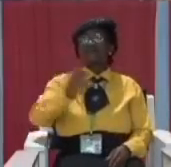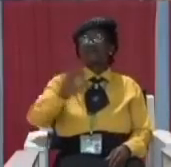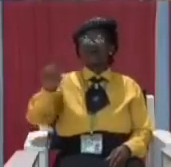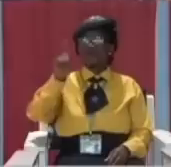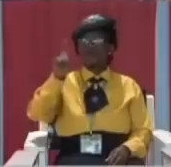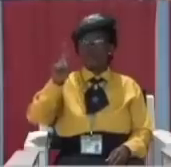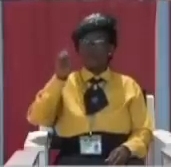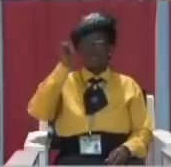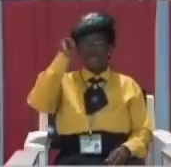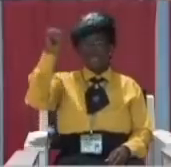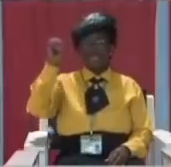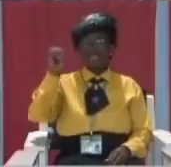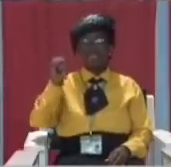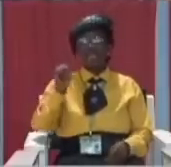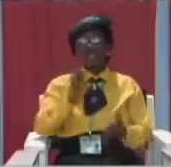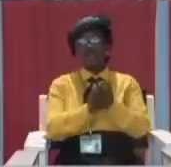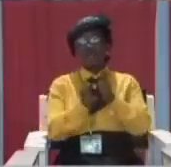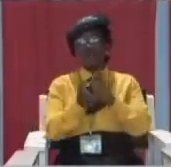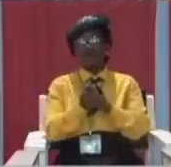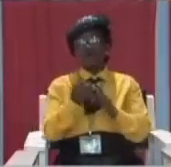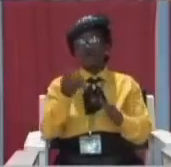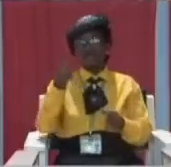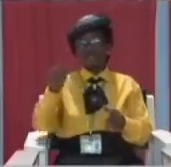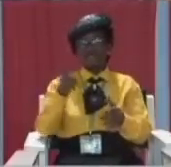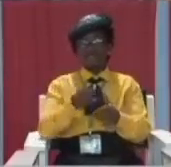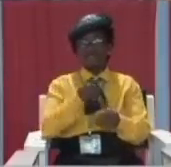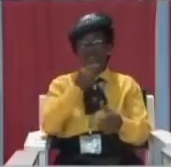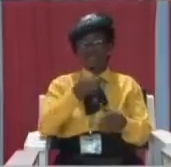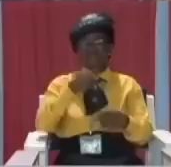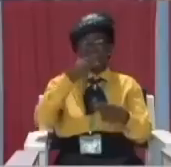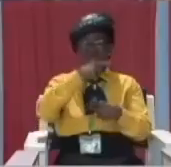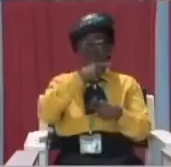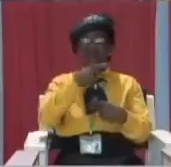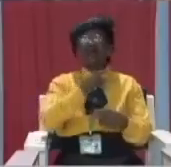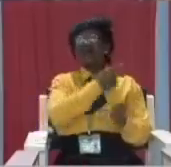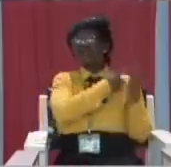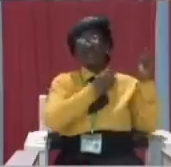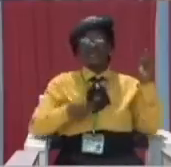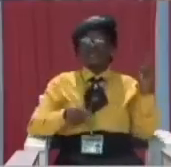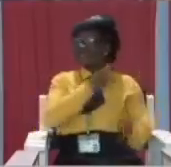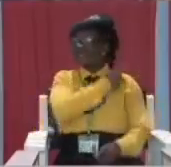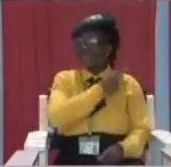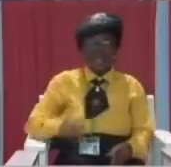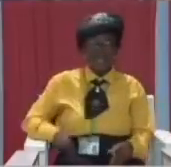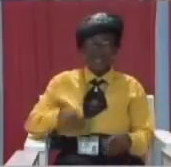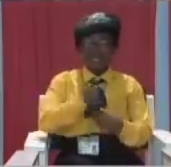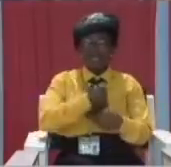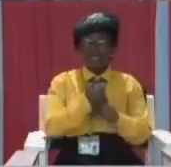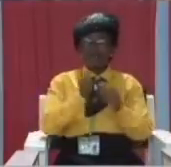he became the first kingmaker of Israel.